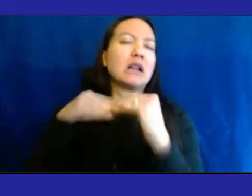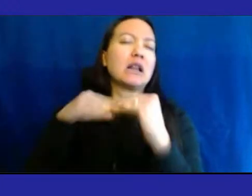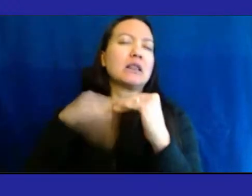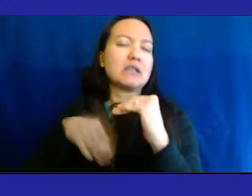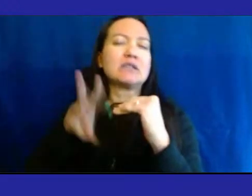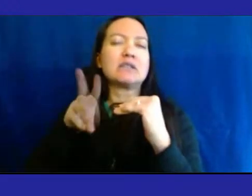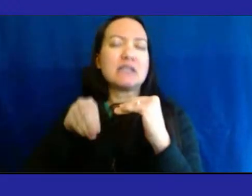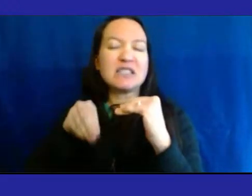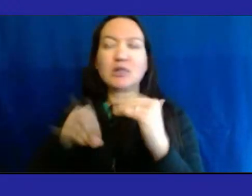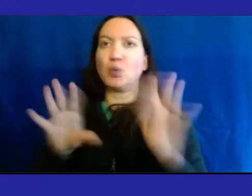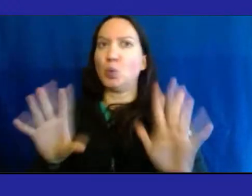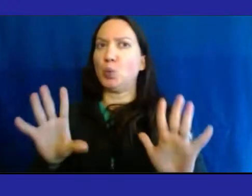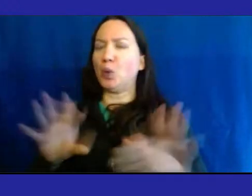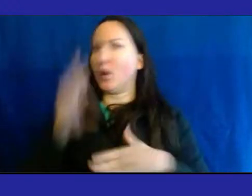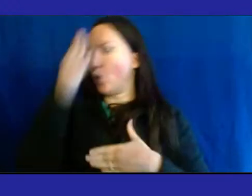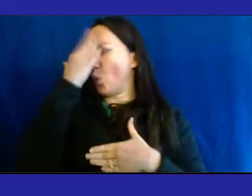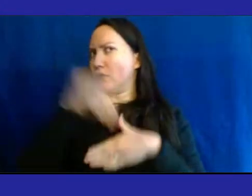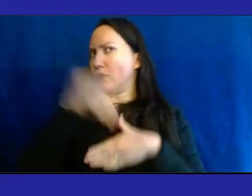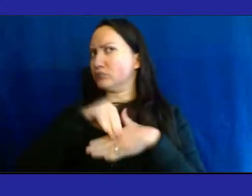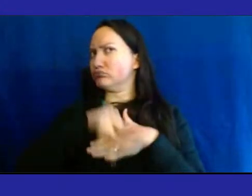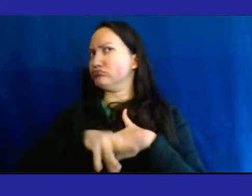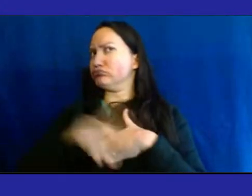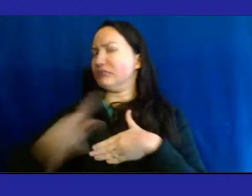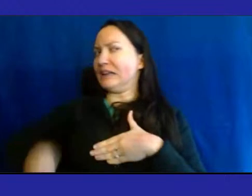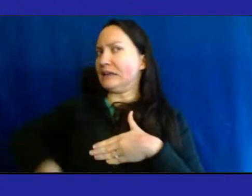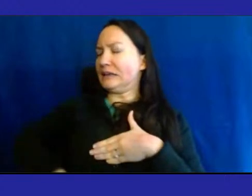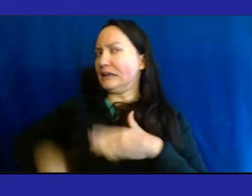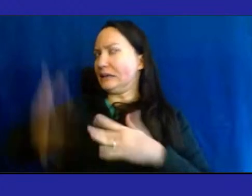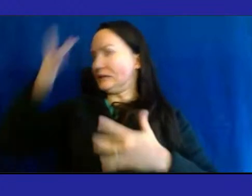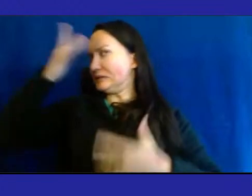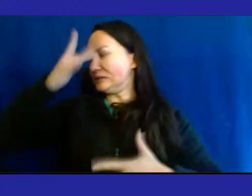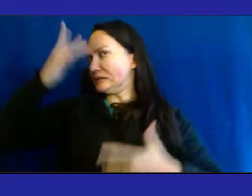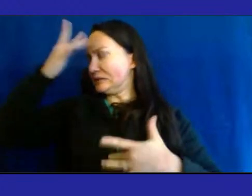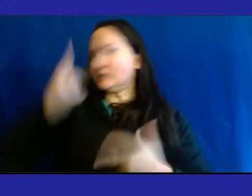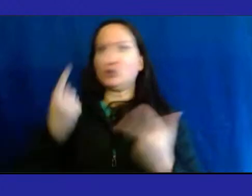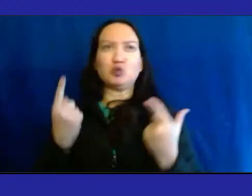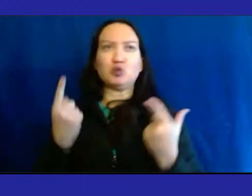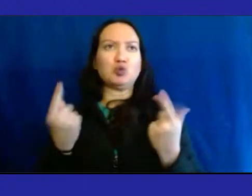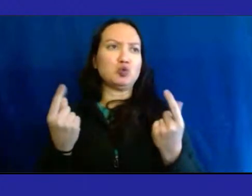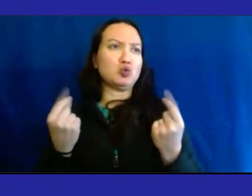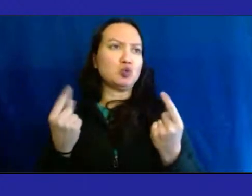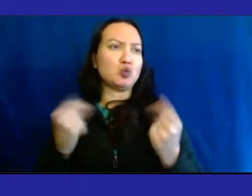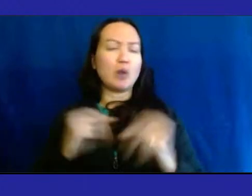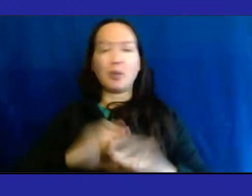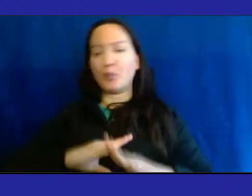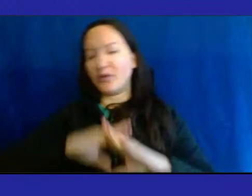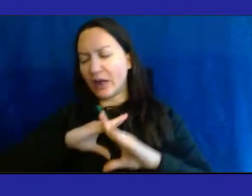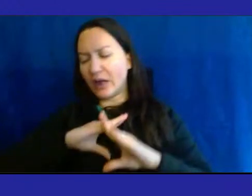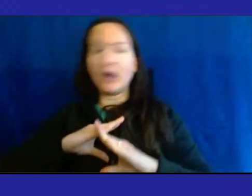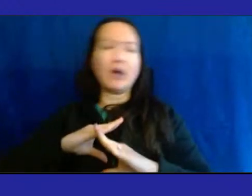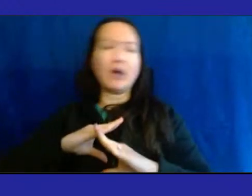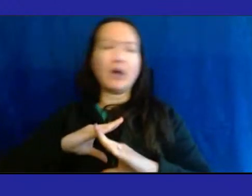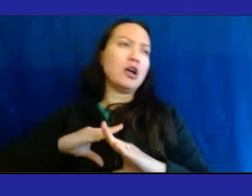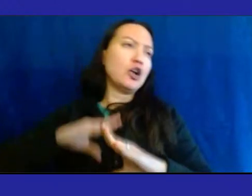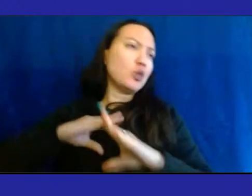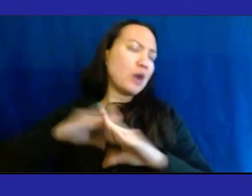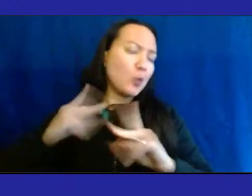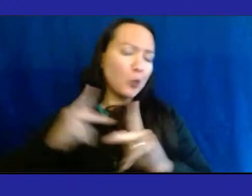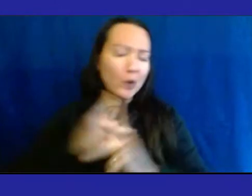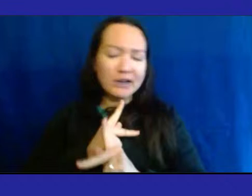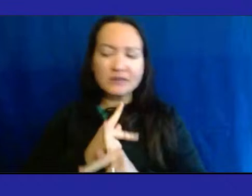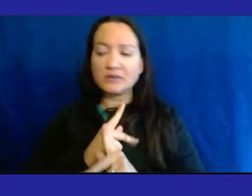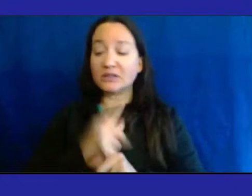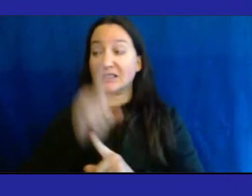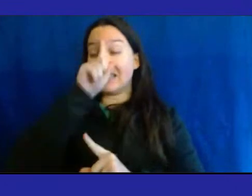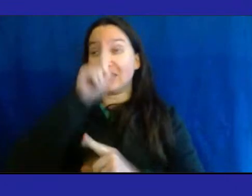okay, what's the cause of this kidney disease? What do we have to do to prevent it or to prevent worsening of it? So we start to think about interventions